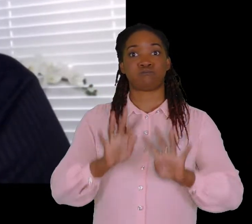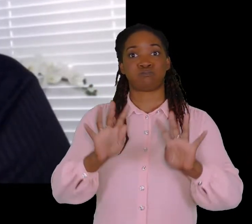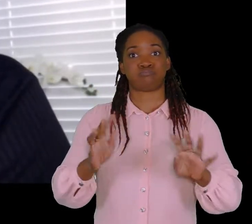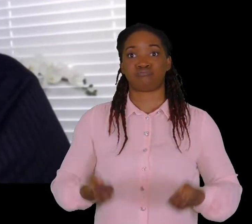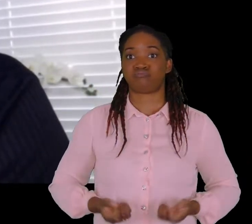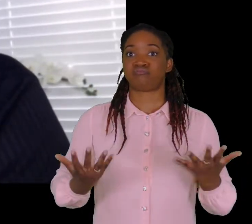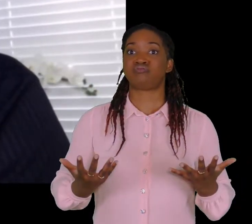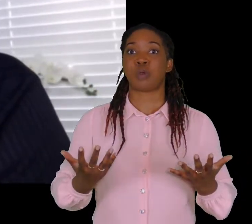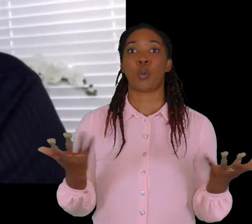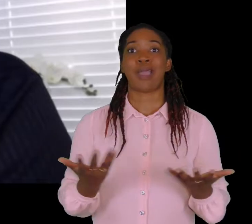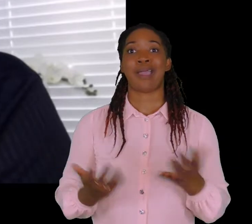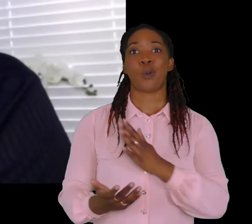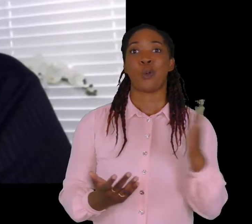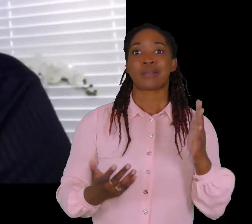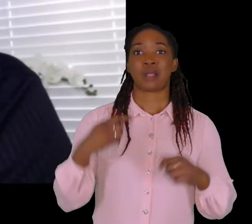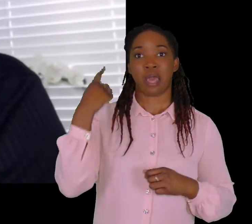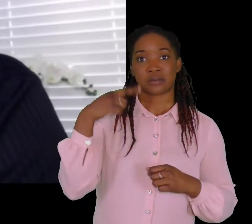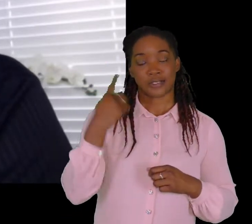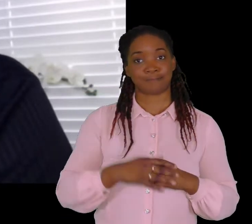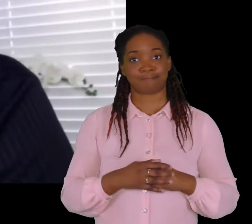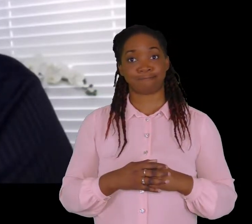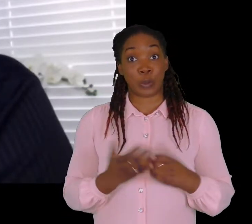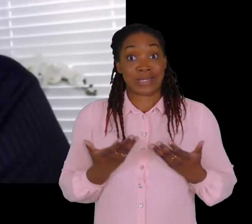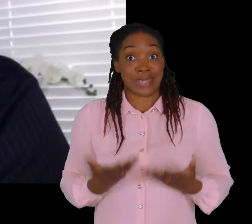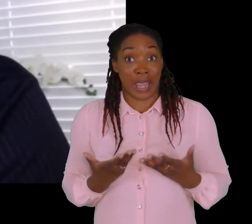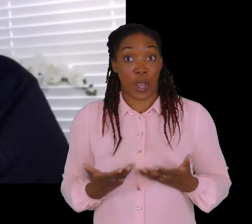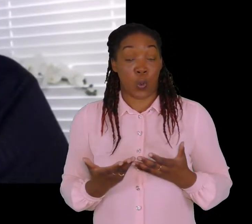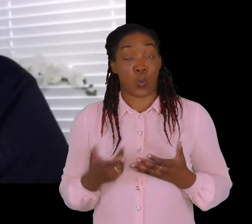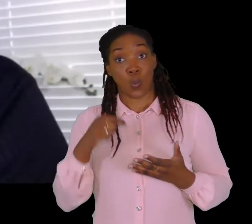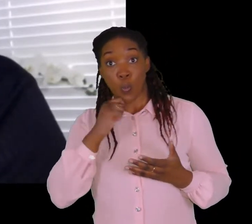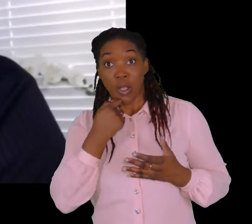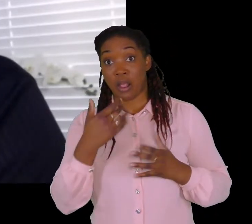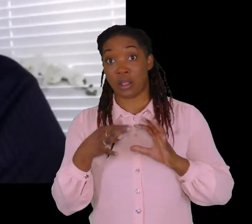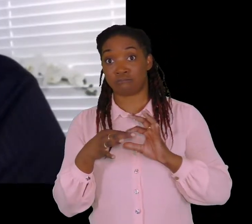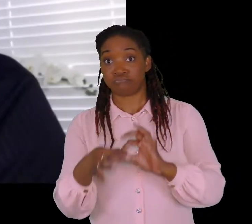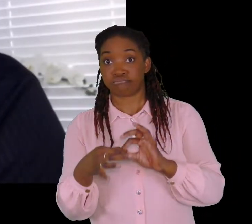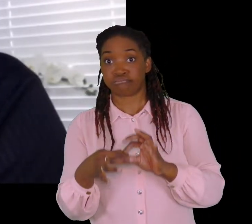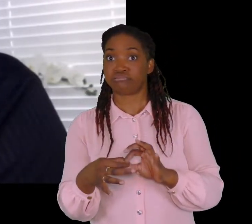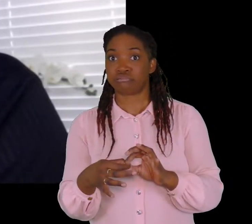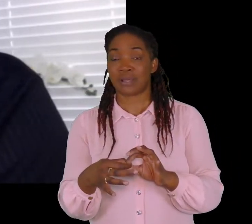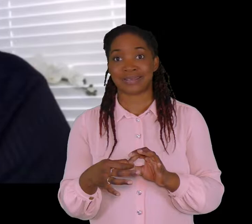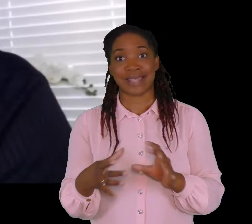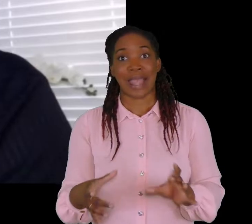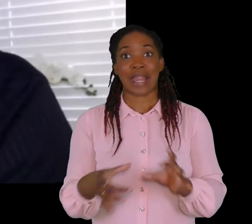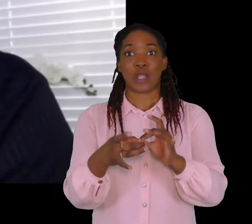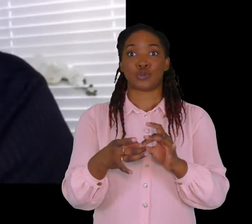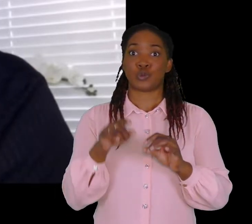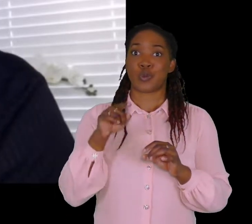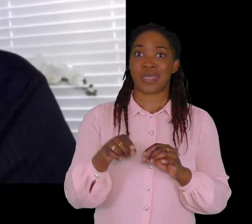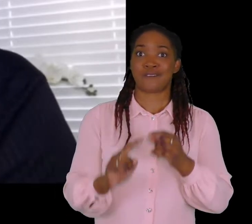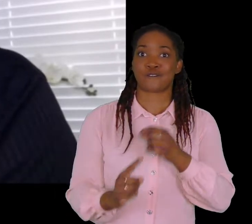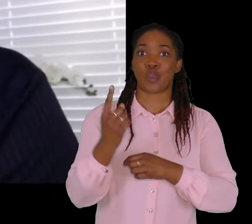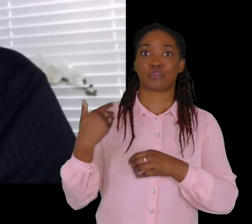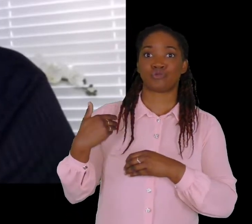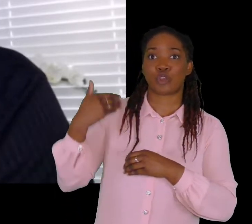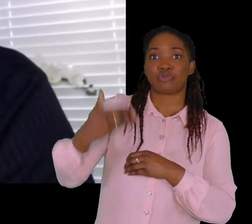in West London. In many ways, the period we are about to engage with today and throughout the conference is predicated on the residue